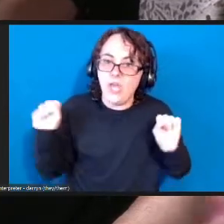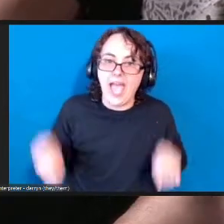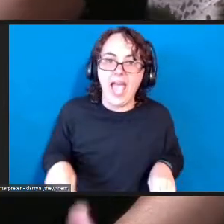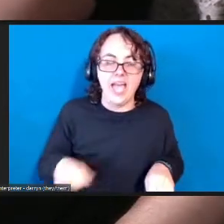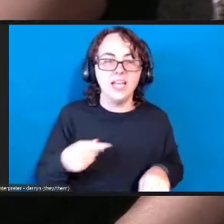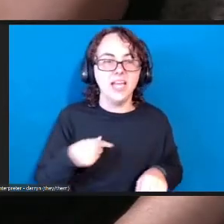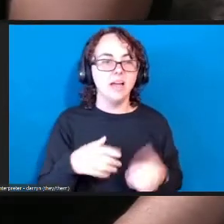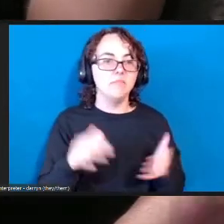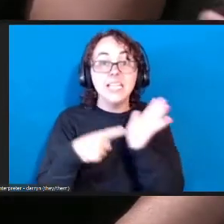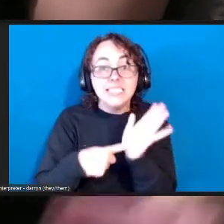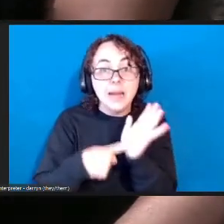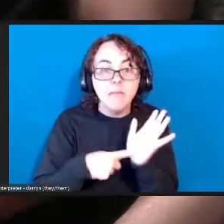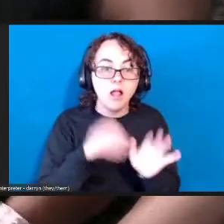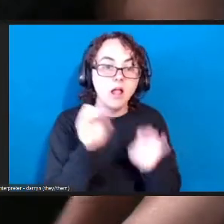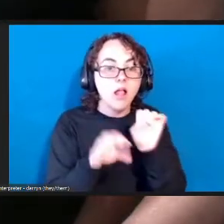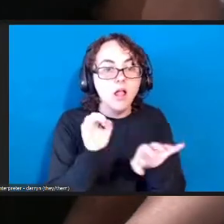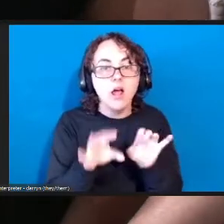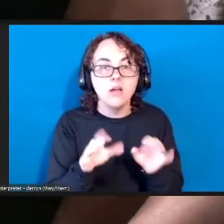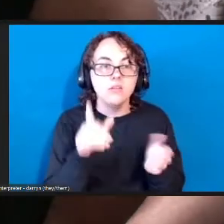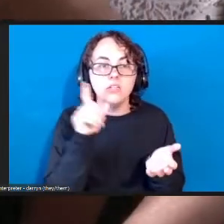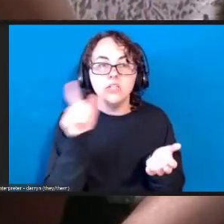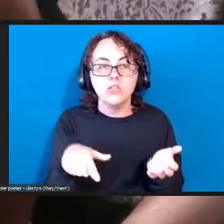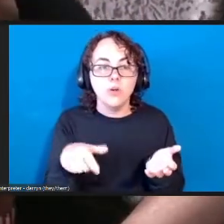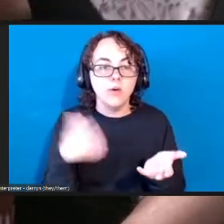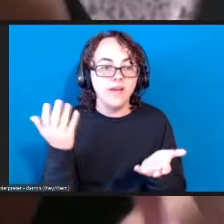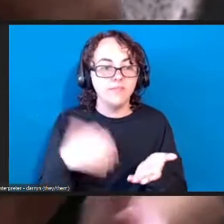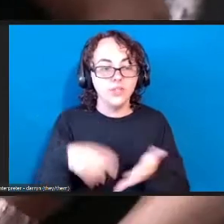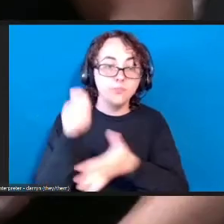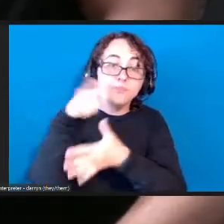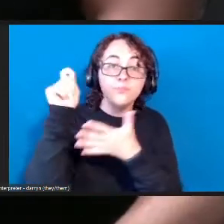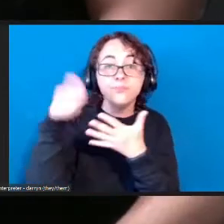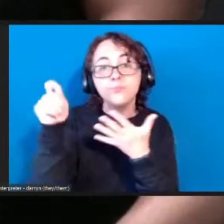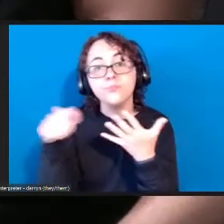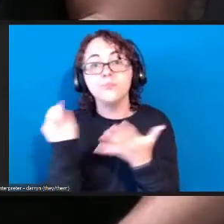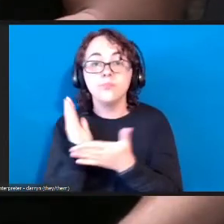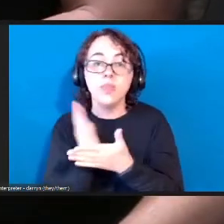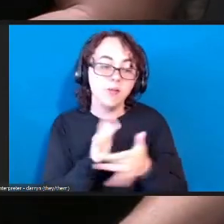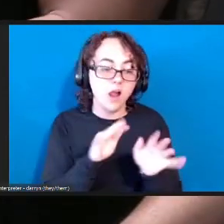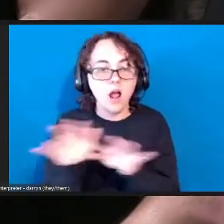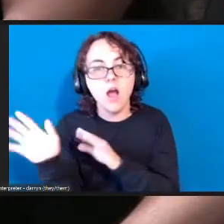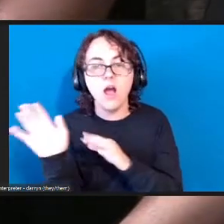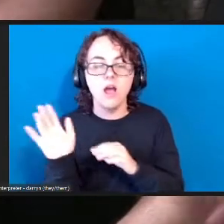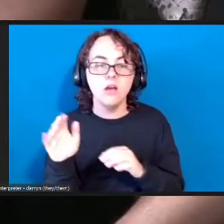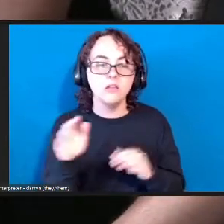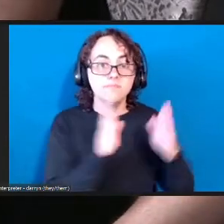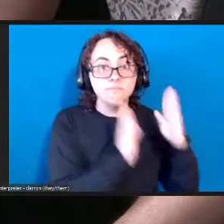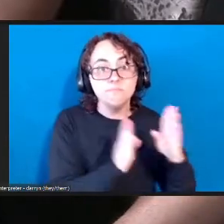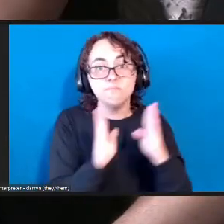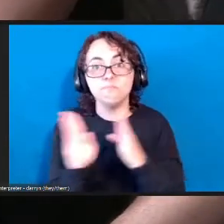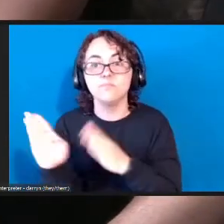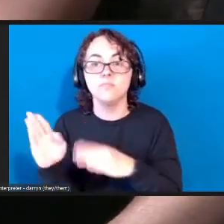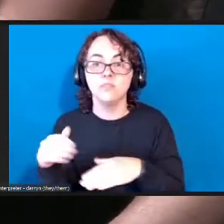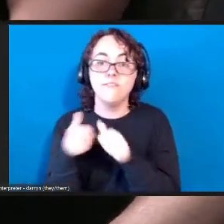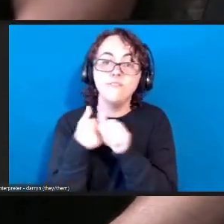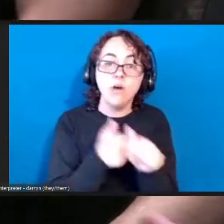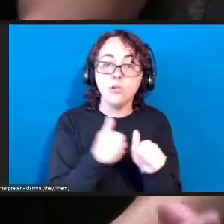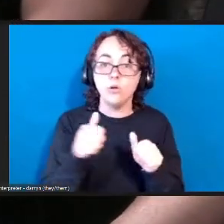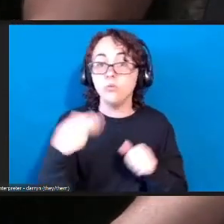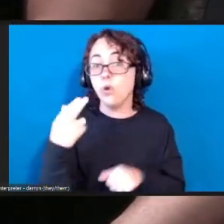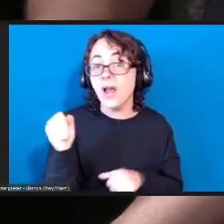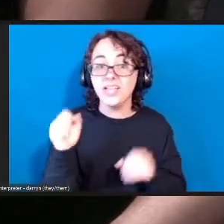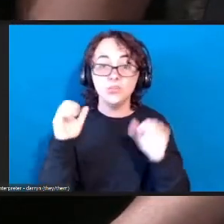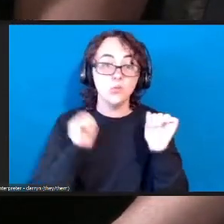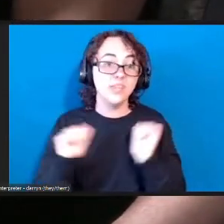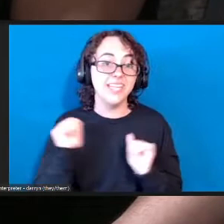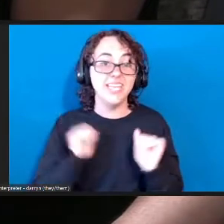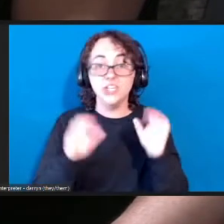know, stop right or check off, and that you don't have to do things in the way your high school theater teacher told you, or you think it's the right way. And when that